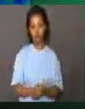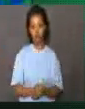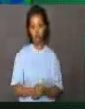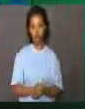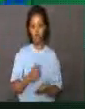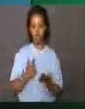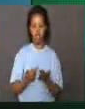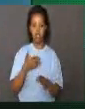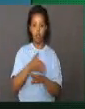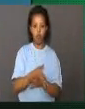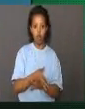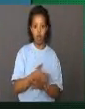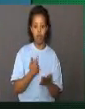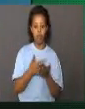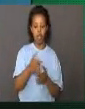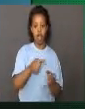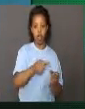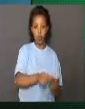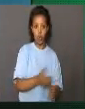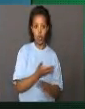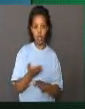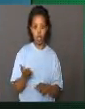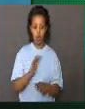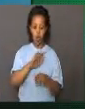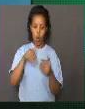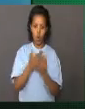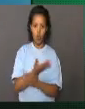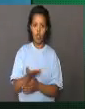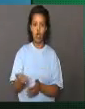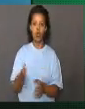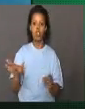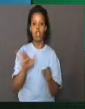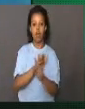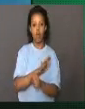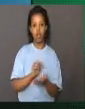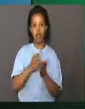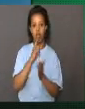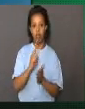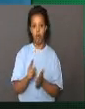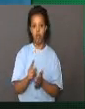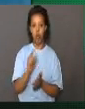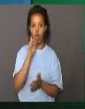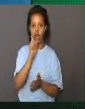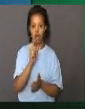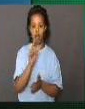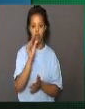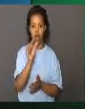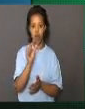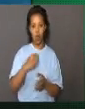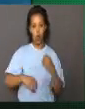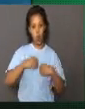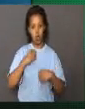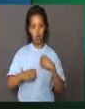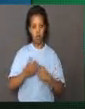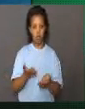culture is supplied with all the things the specific microorganism